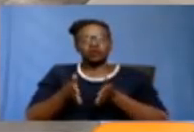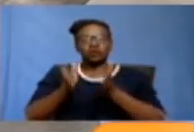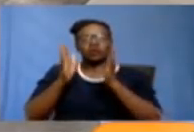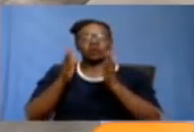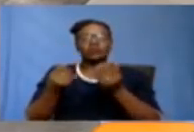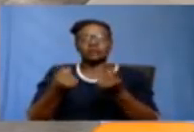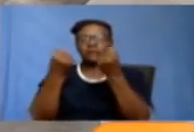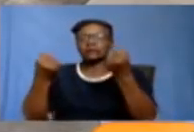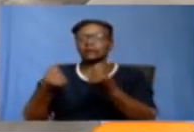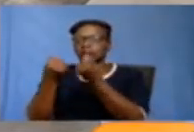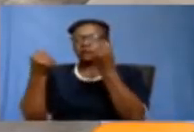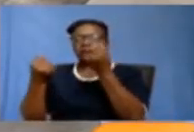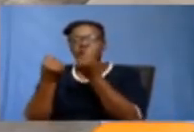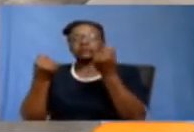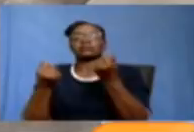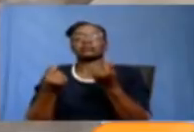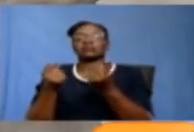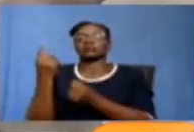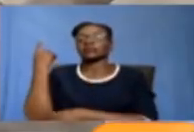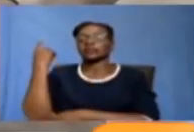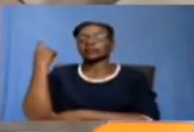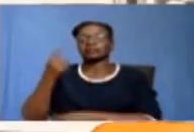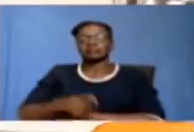as Raquel Moigai now tells us.